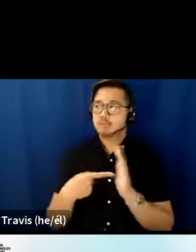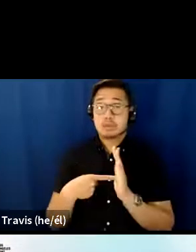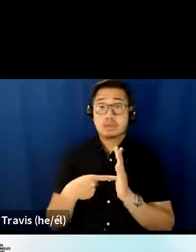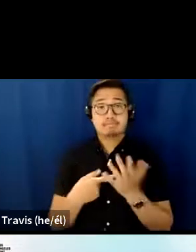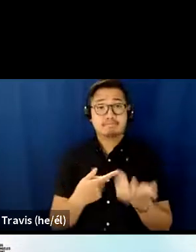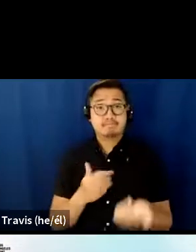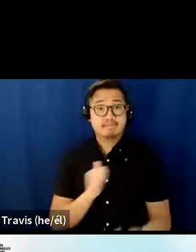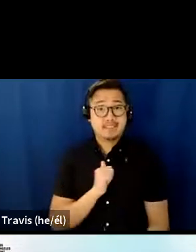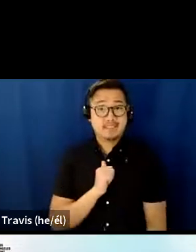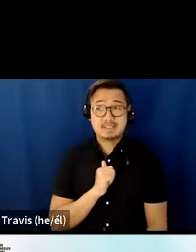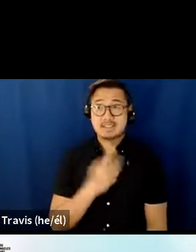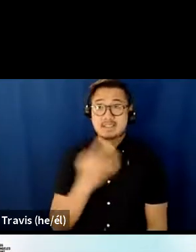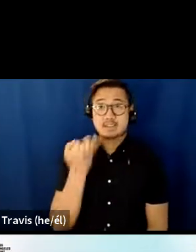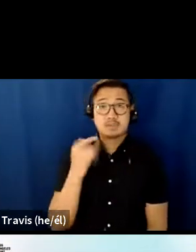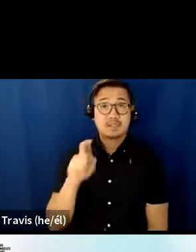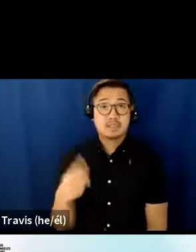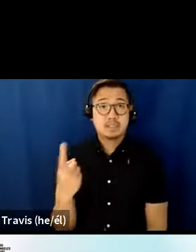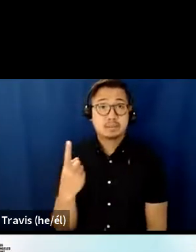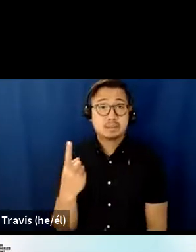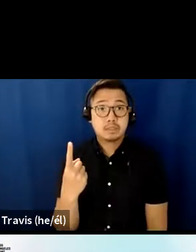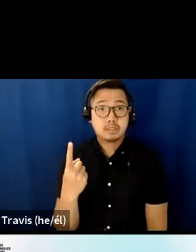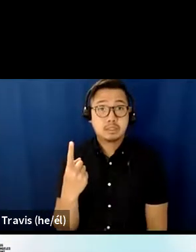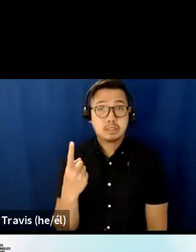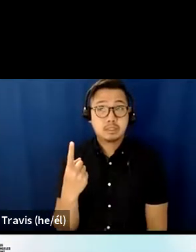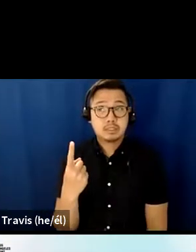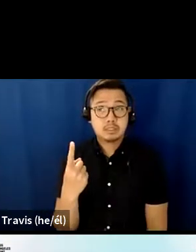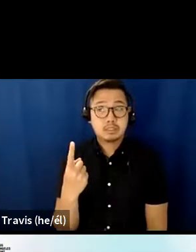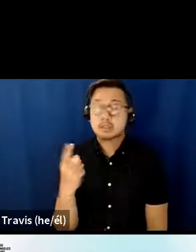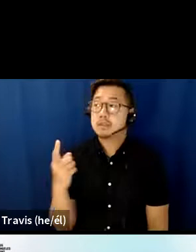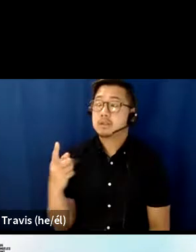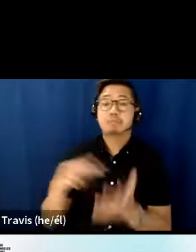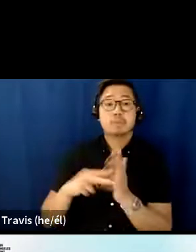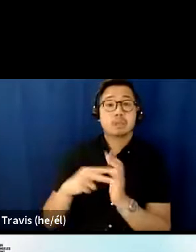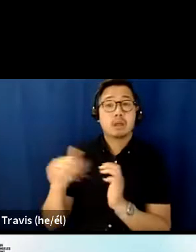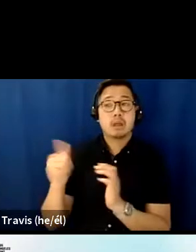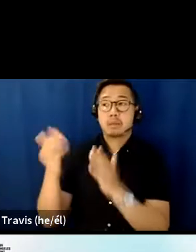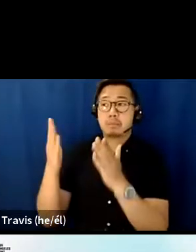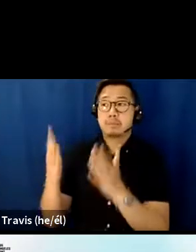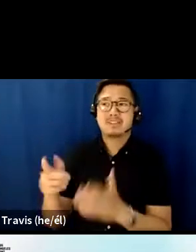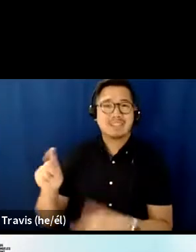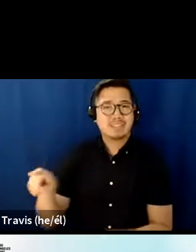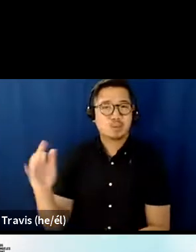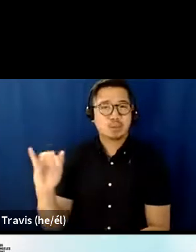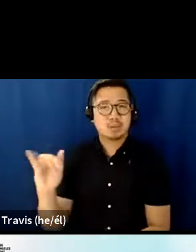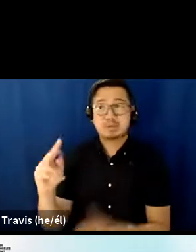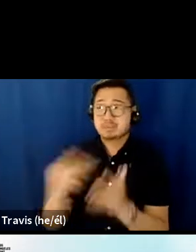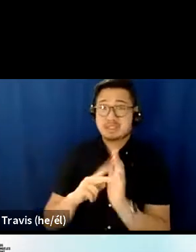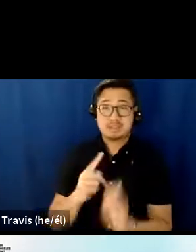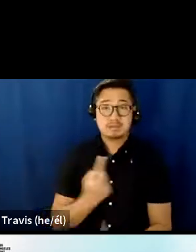has a need for something, someone else gotta have it too. I'm not by myself, I hold on to that.